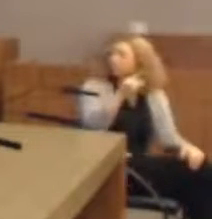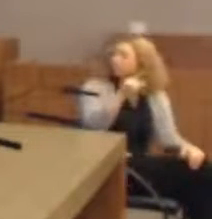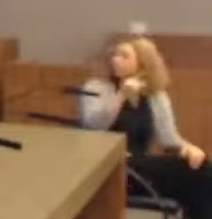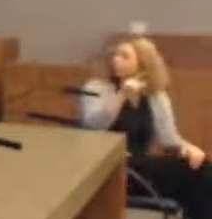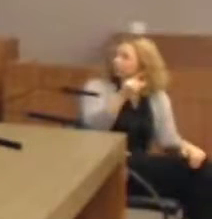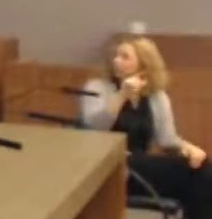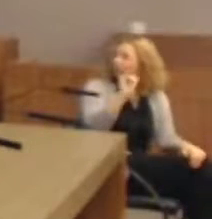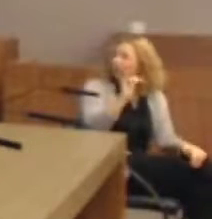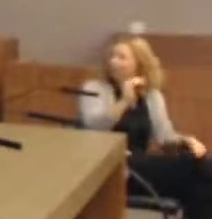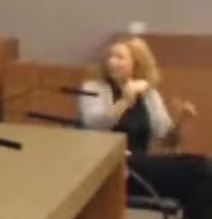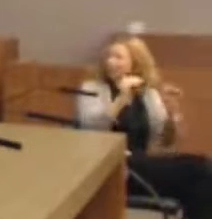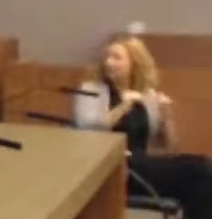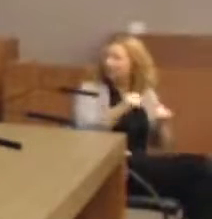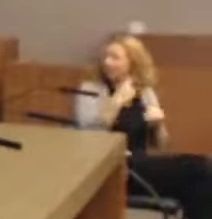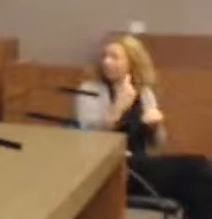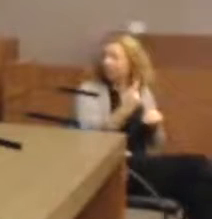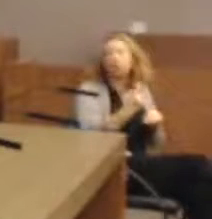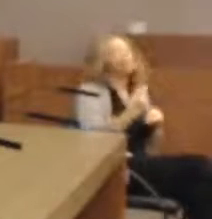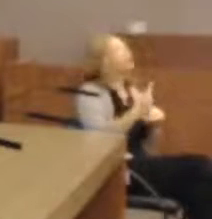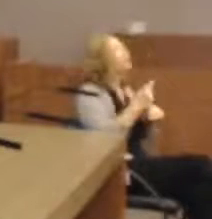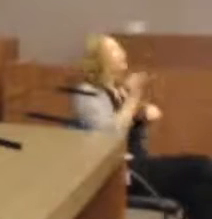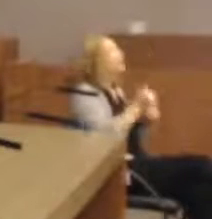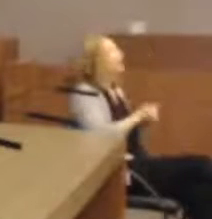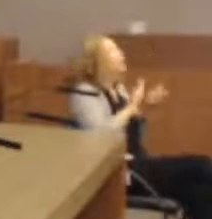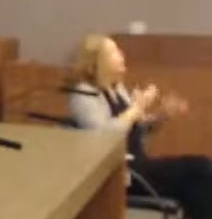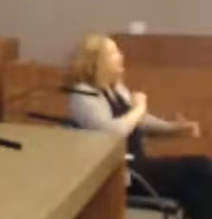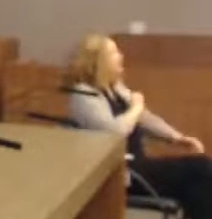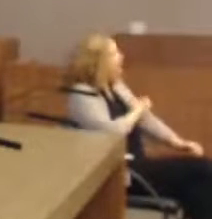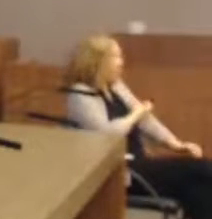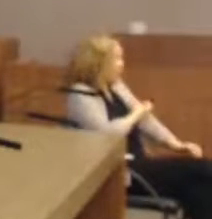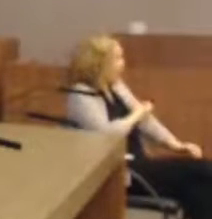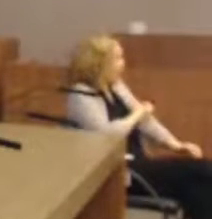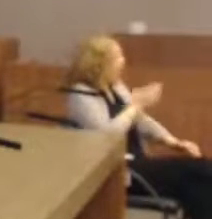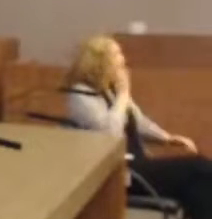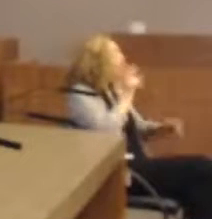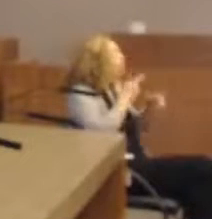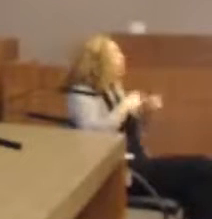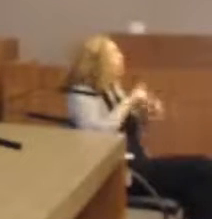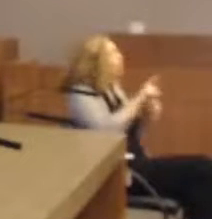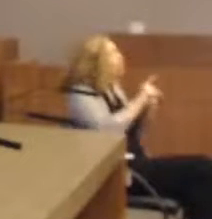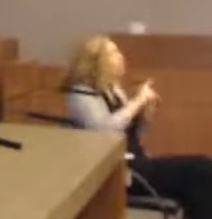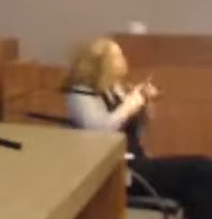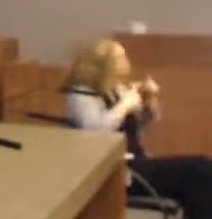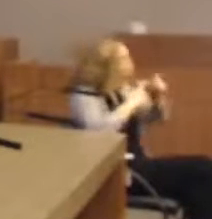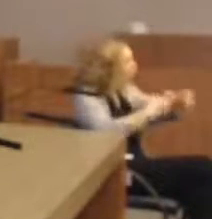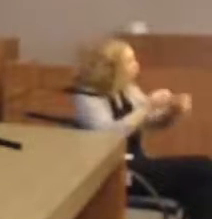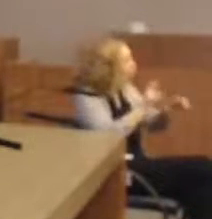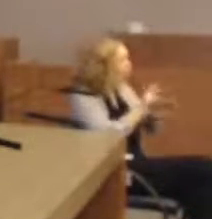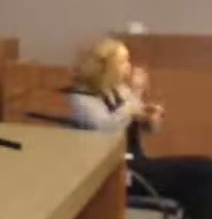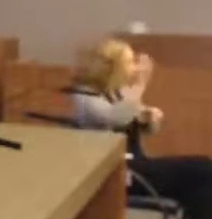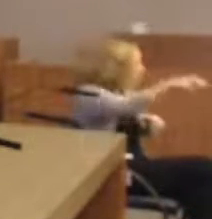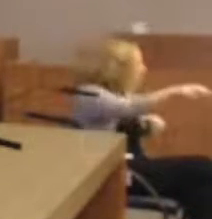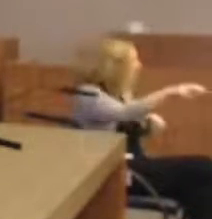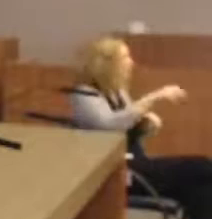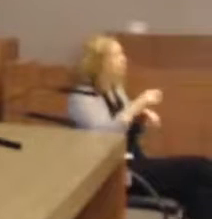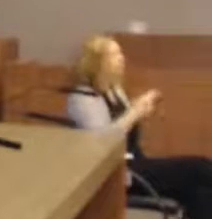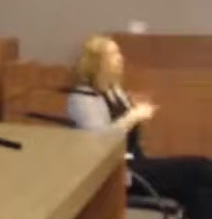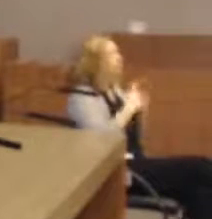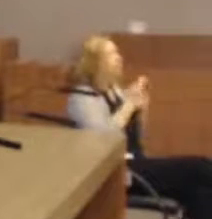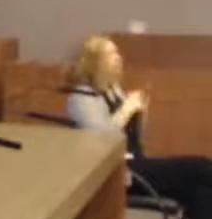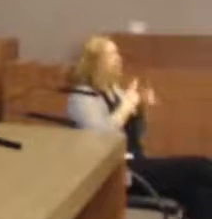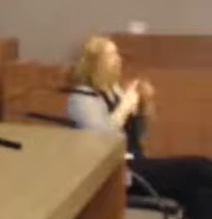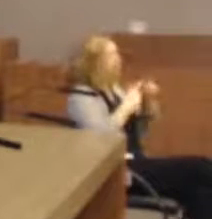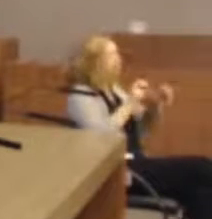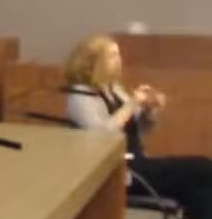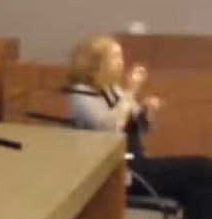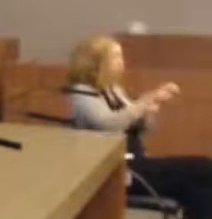be released, and cortisol is going to give you energy. Cortisol is going to allow you to run or jump. Sometimes run and jump faster